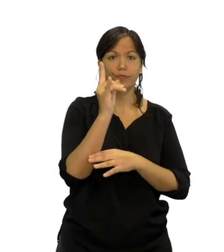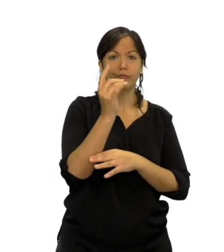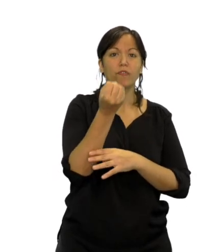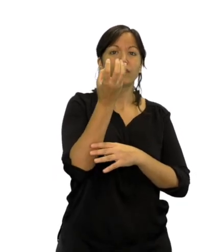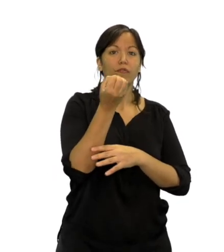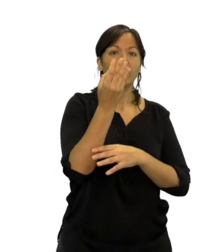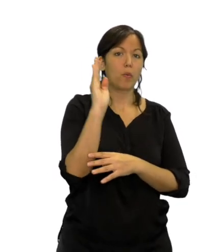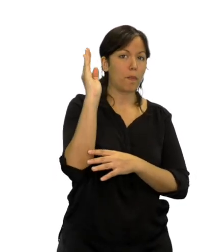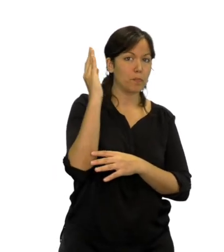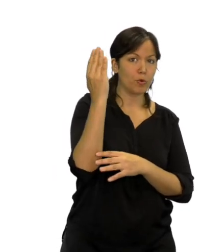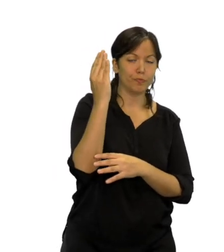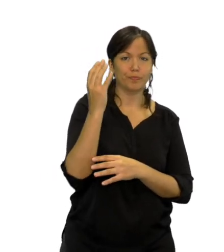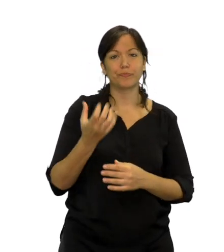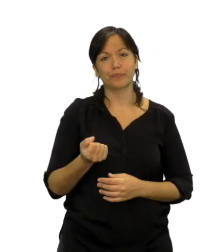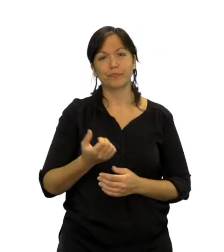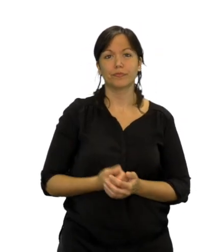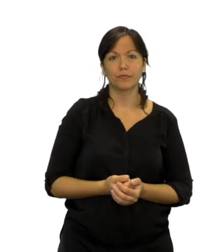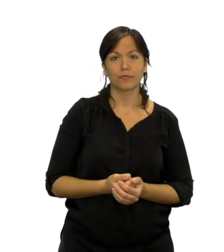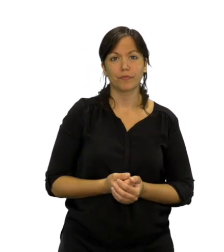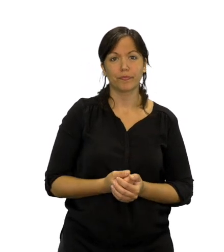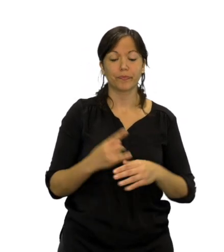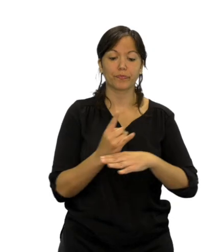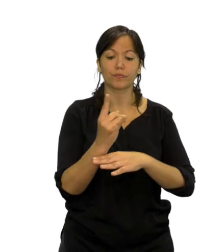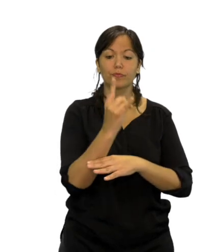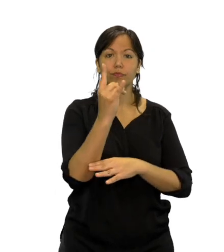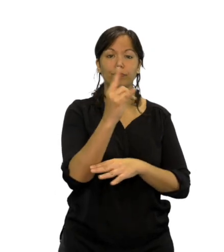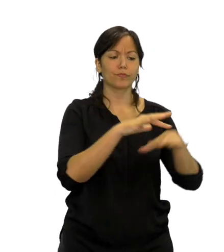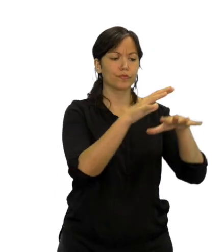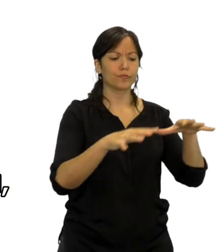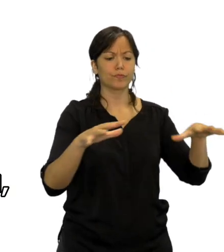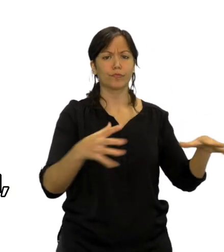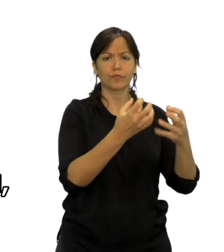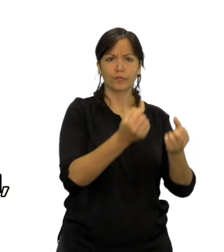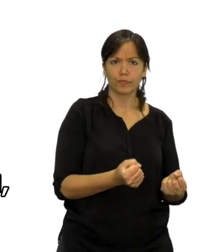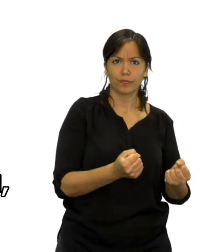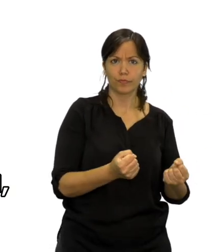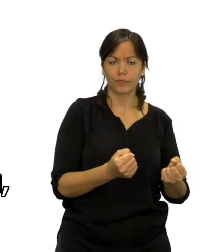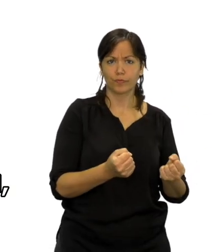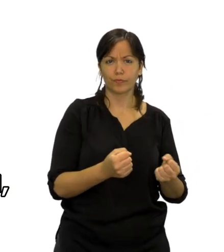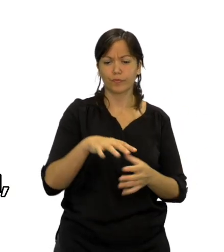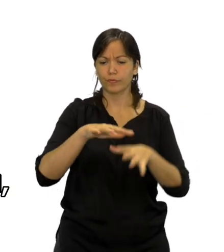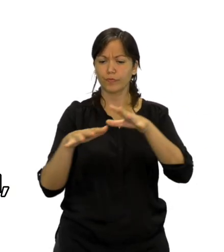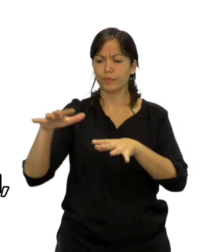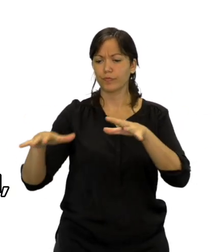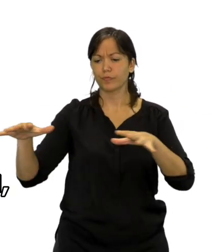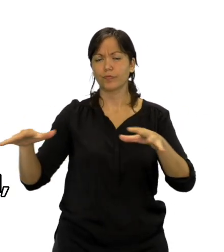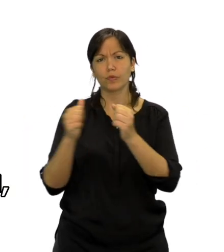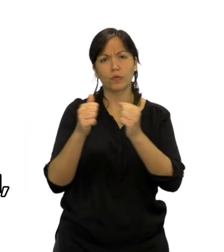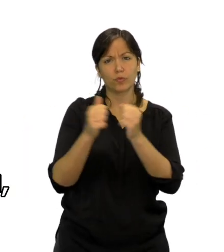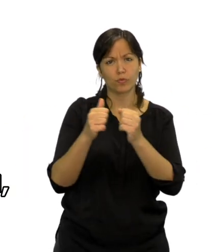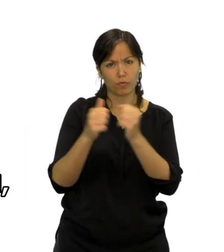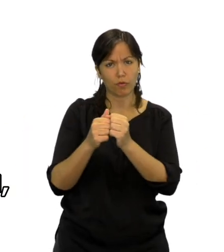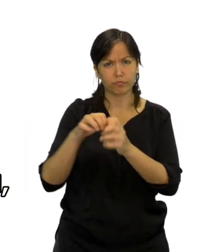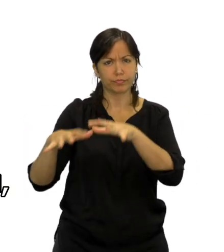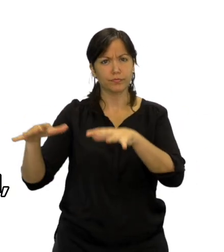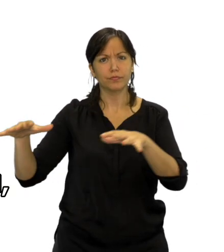hairs, with an abundance of purplish-blue flowers at the top. It grows on dry, arid land, along